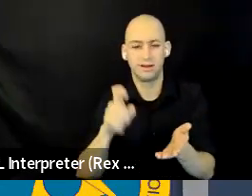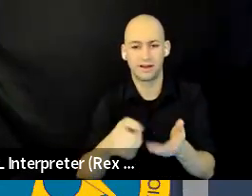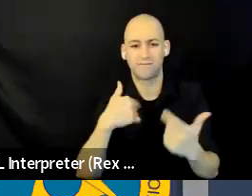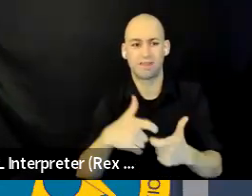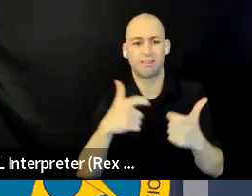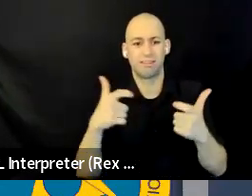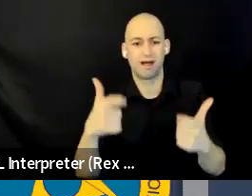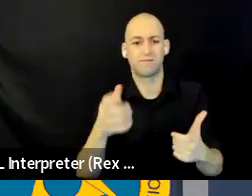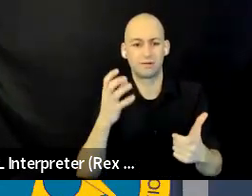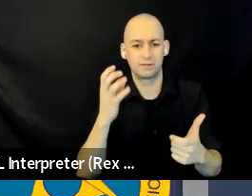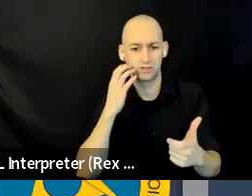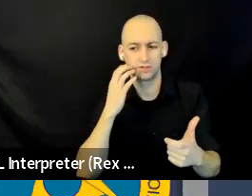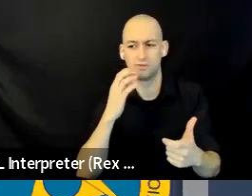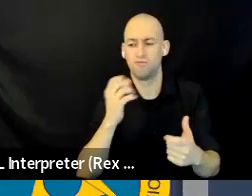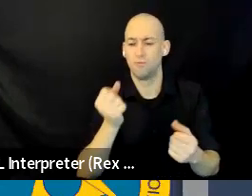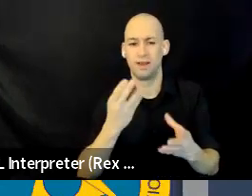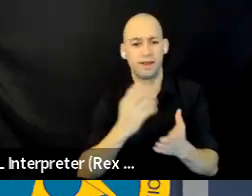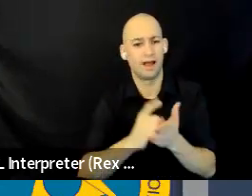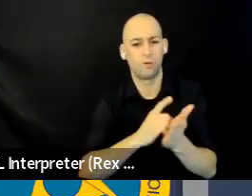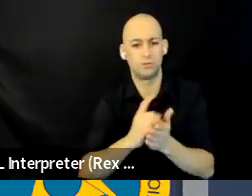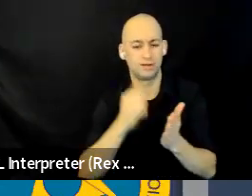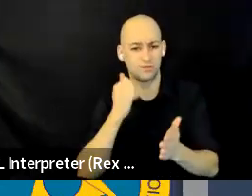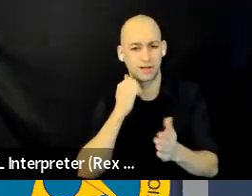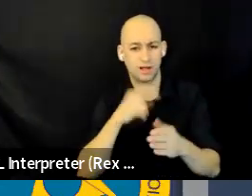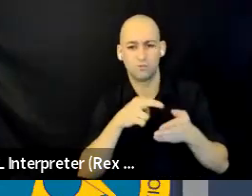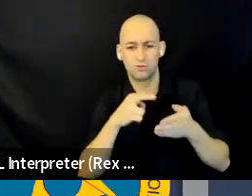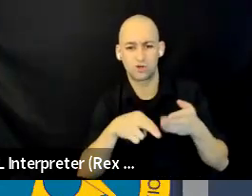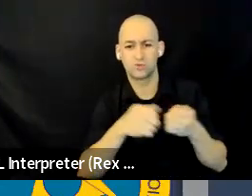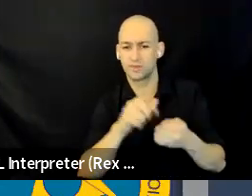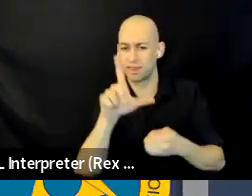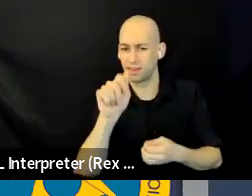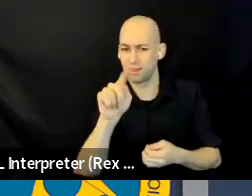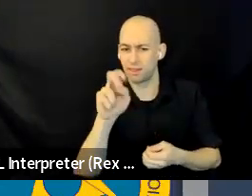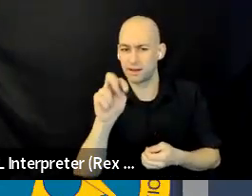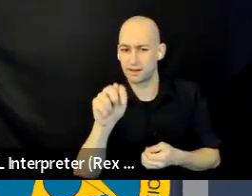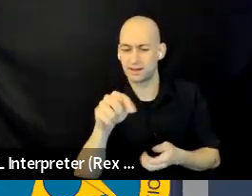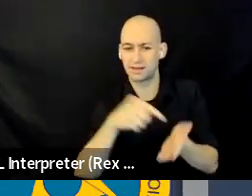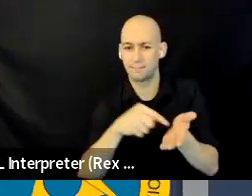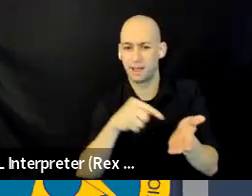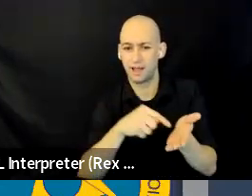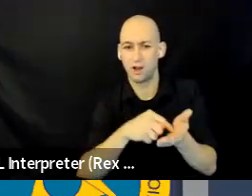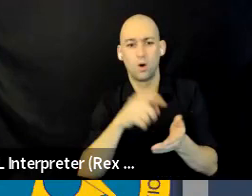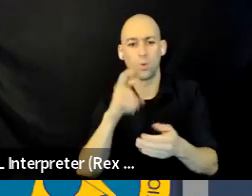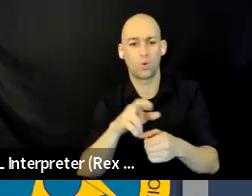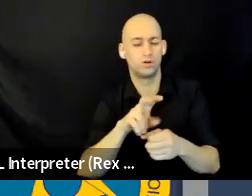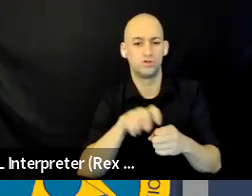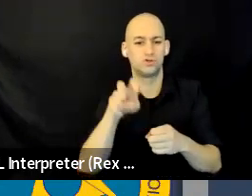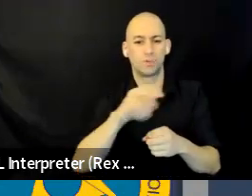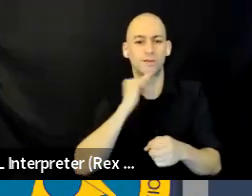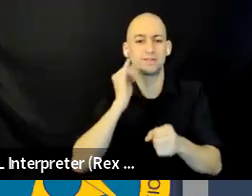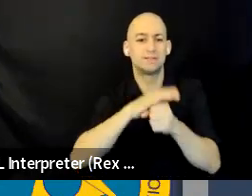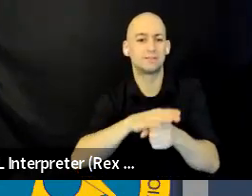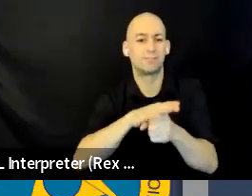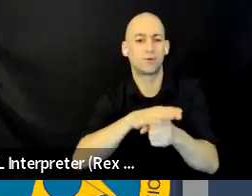over multiple hours of the day that then results in latent demand or trips being suppressed because the